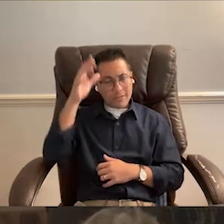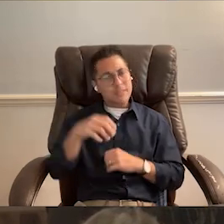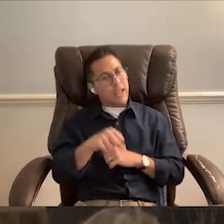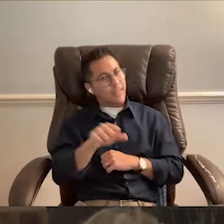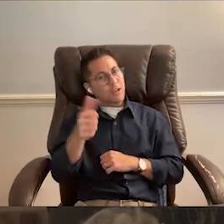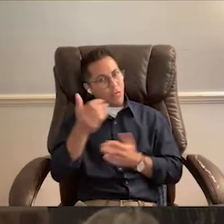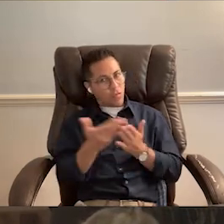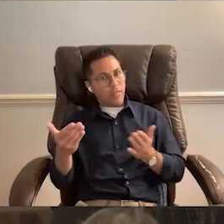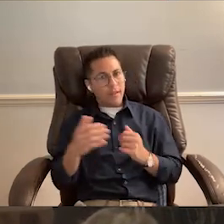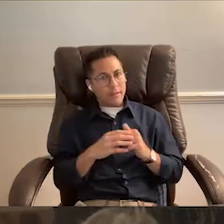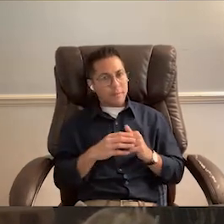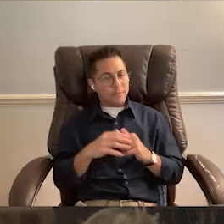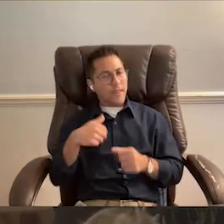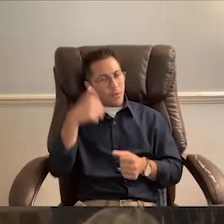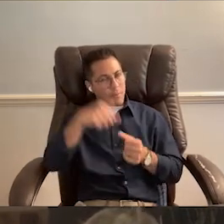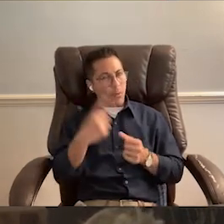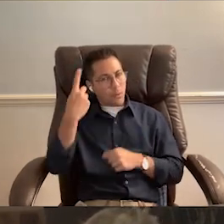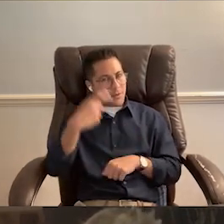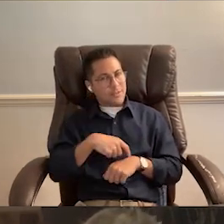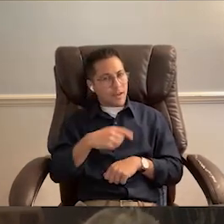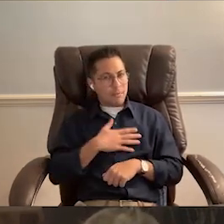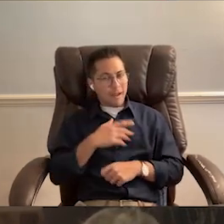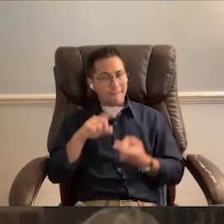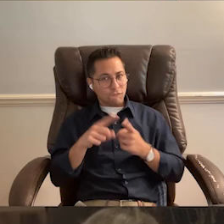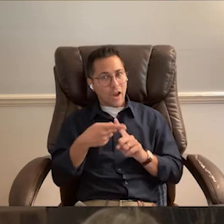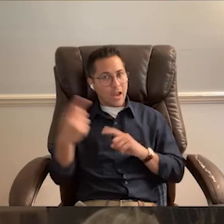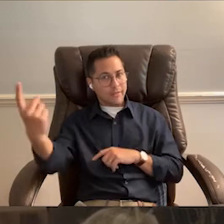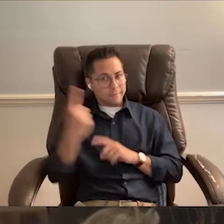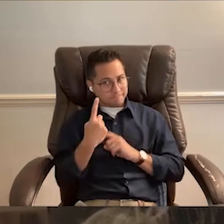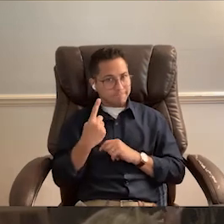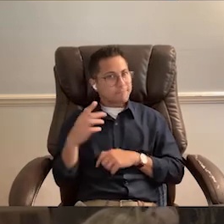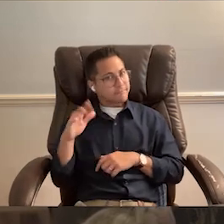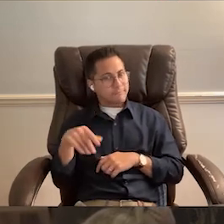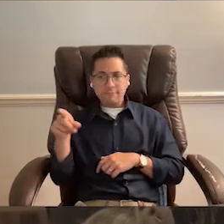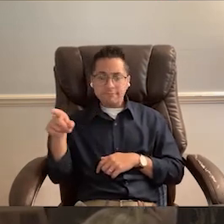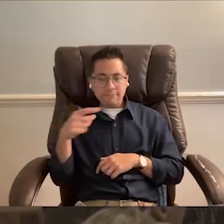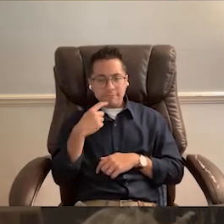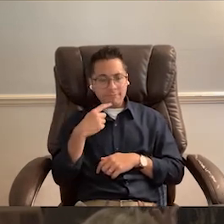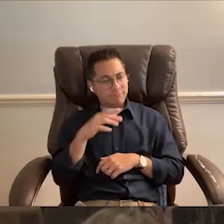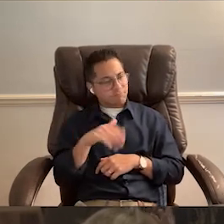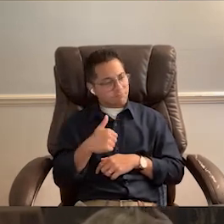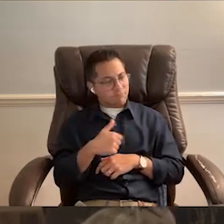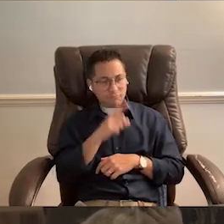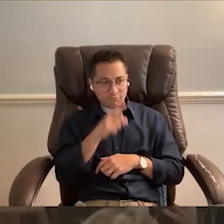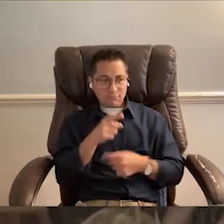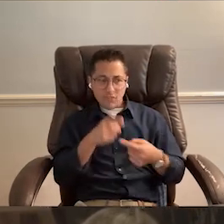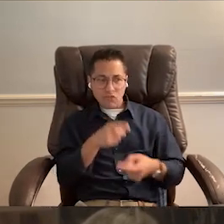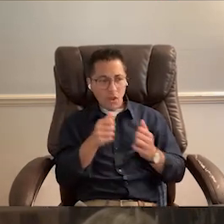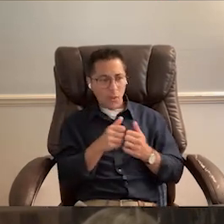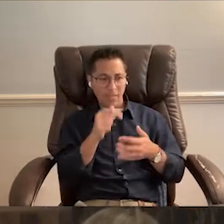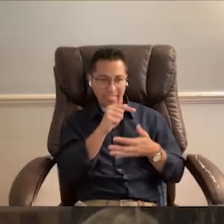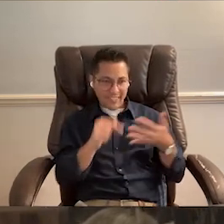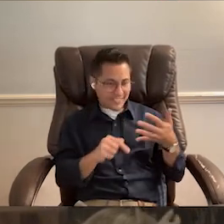do I talk to my parents? Yeah, that's another one is parents. I remember one time my friend